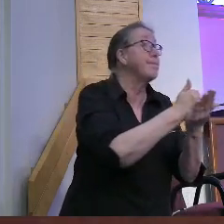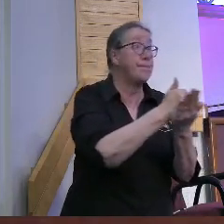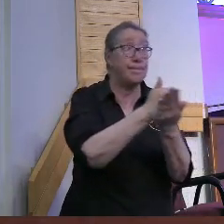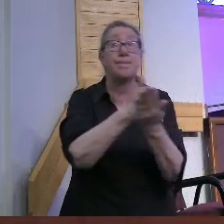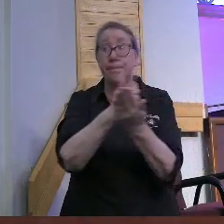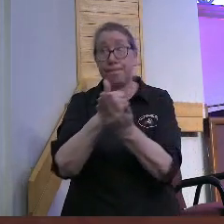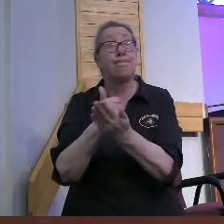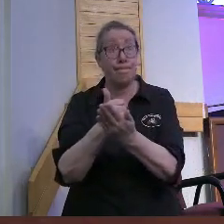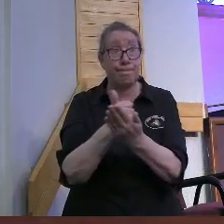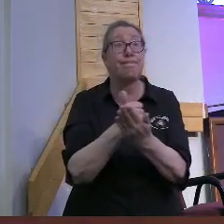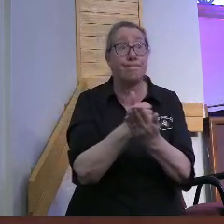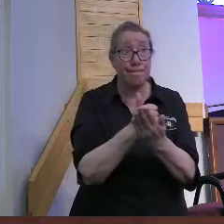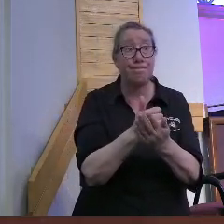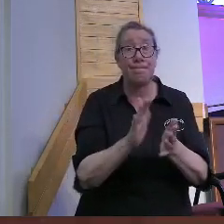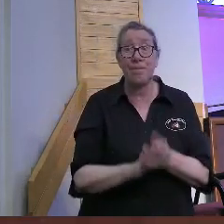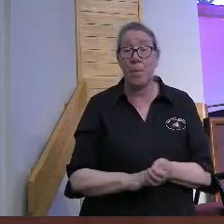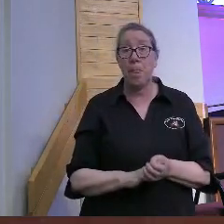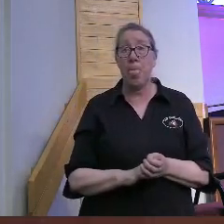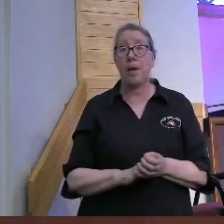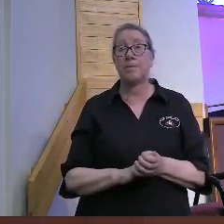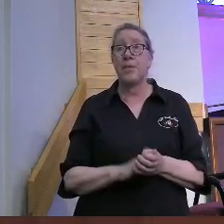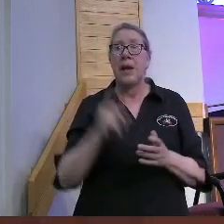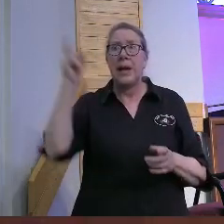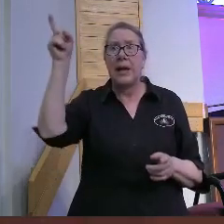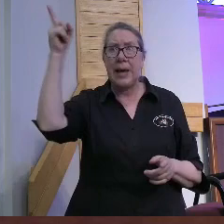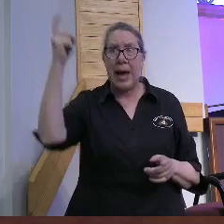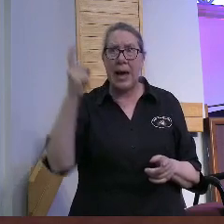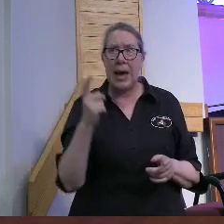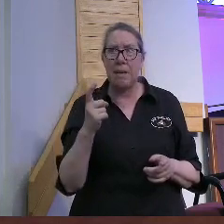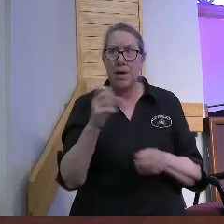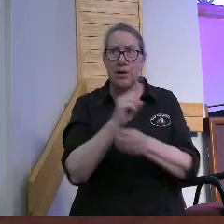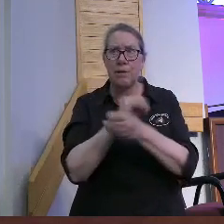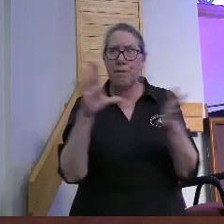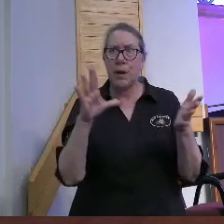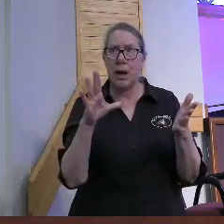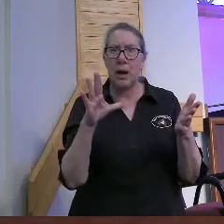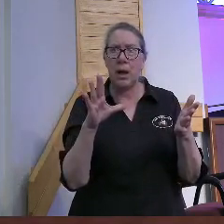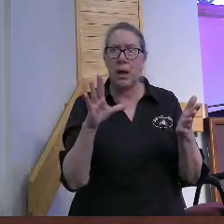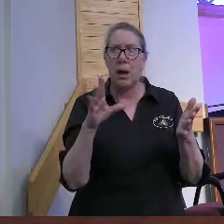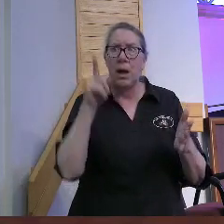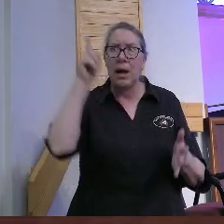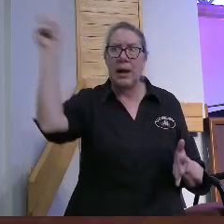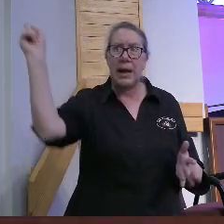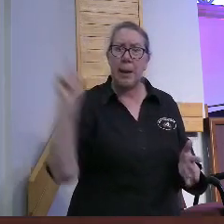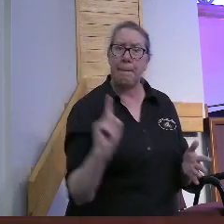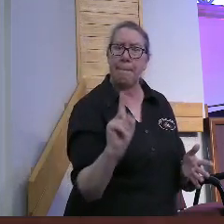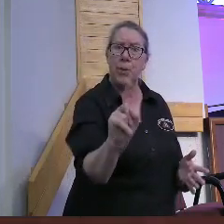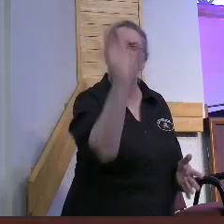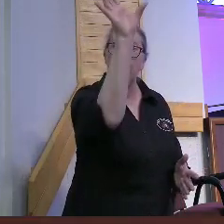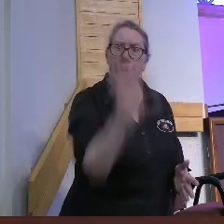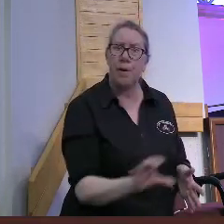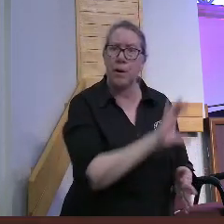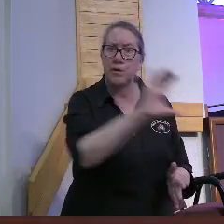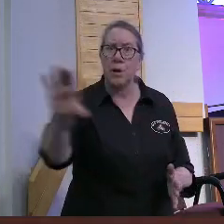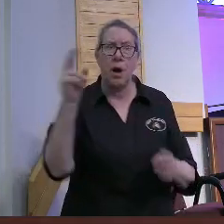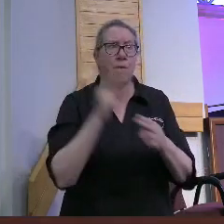Amen. Jesus came to set us free from worry. He came to set us free. He didn't die on the cross. He didn't go all the way to the cross of Calvary for